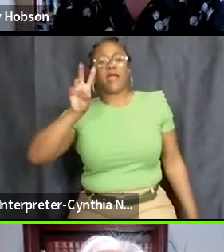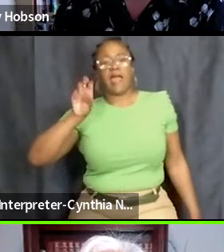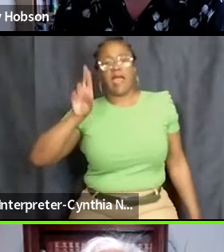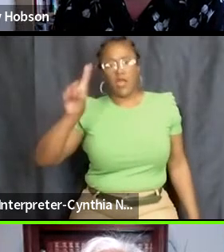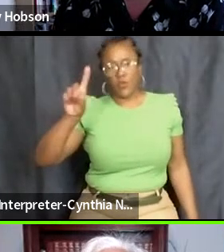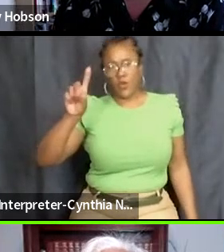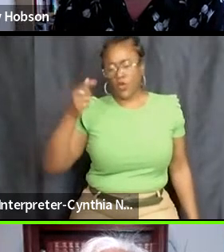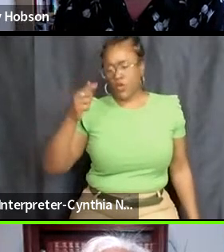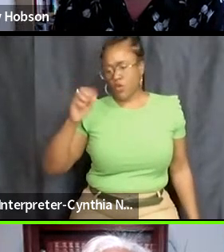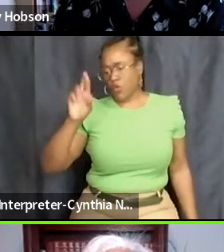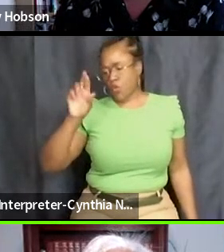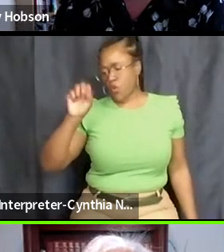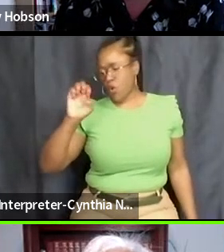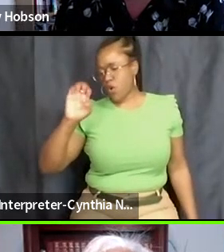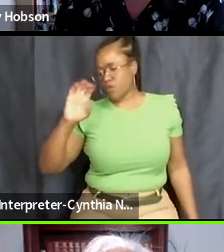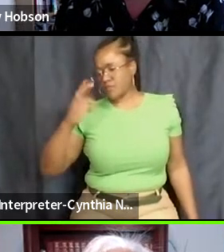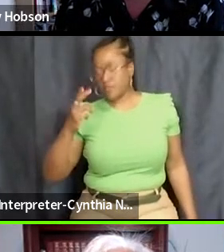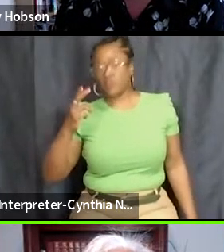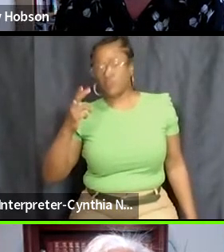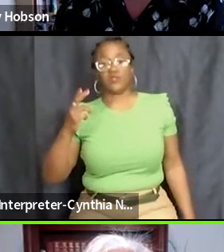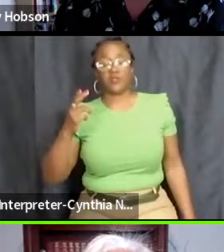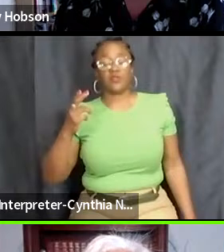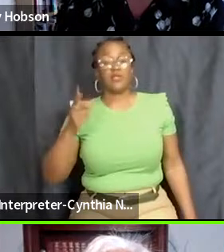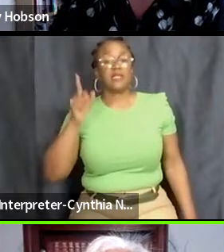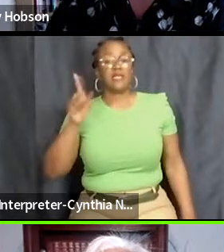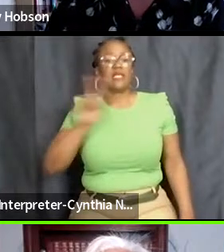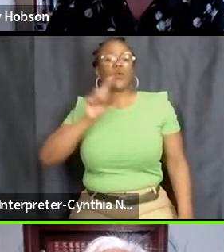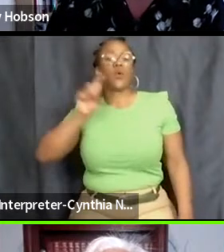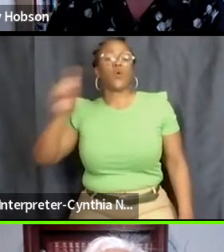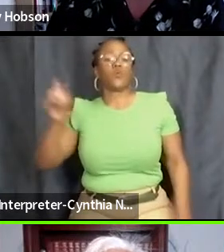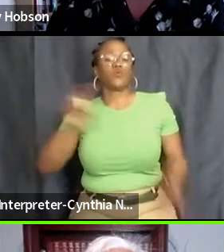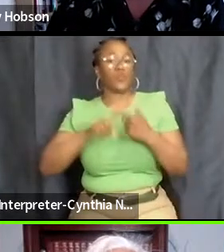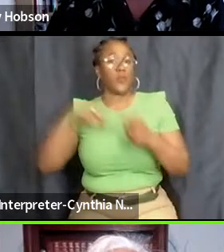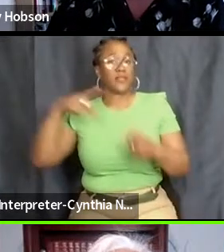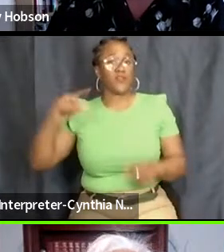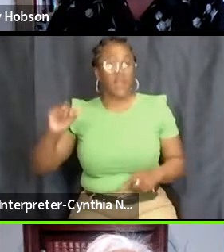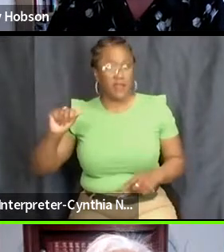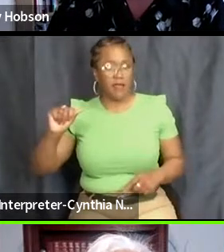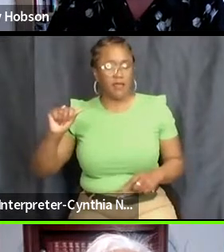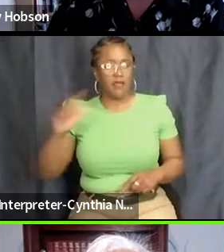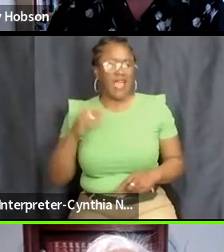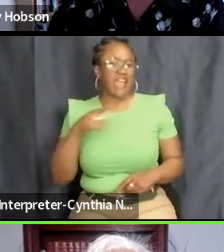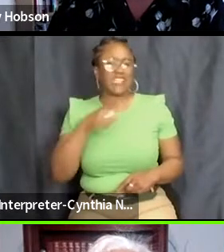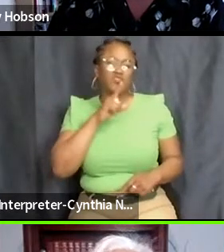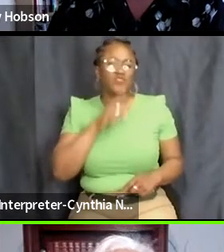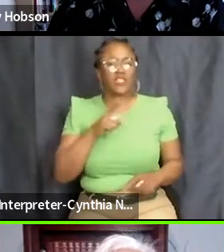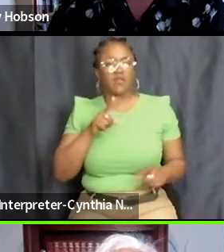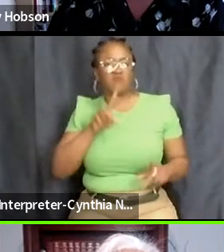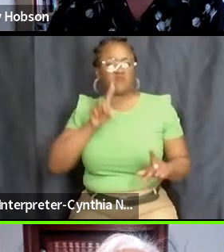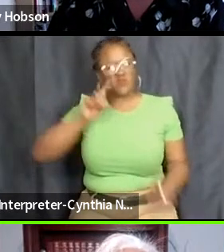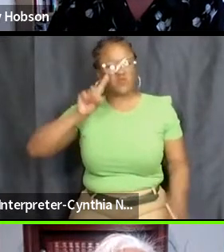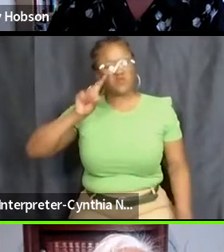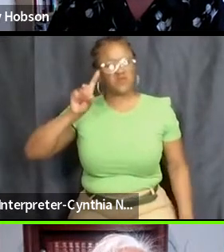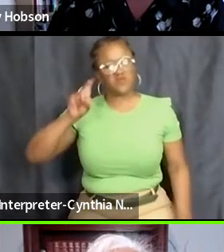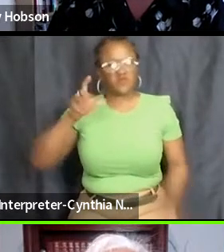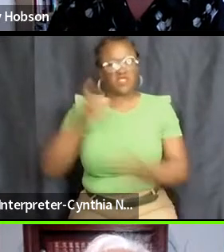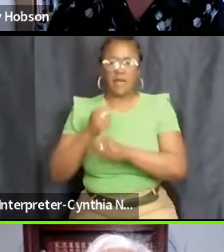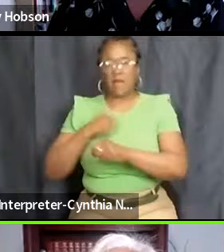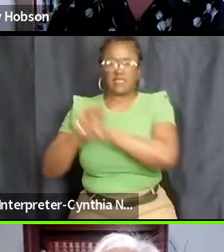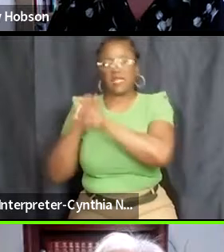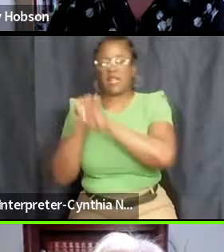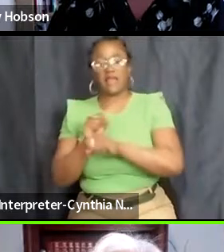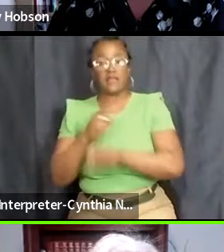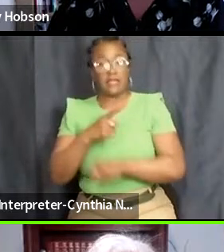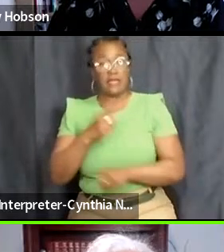of Maryland goes up to Christiana, Pennsylvania, and he's coming to get his property. And he knocks, and he has a